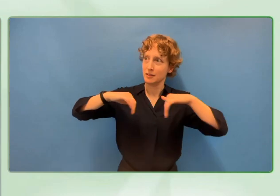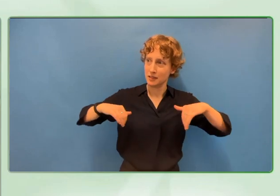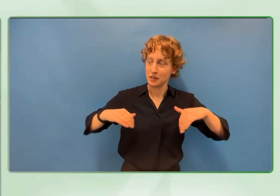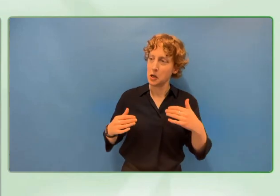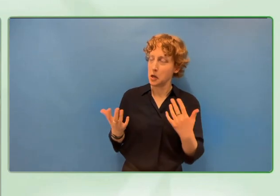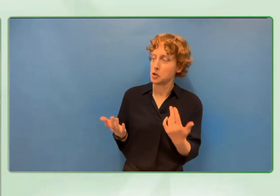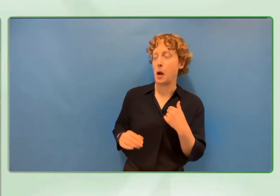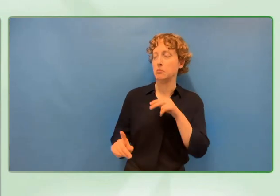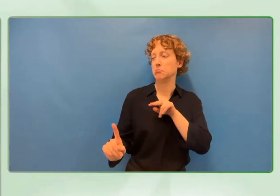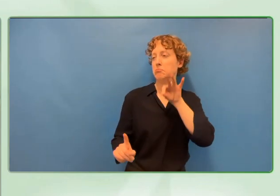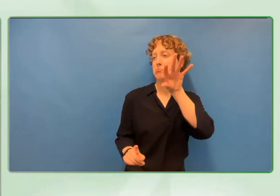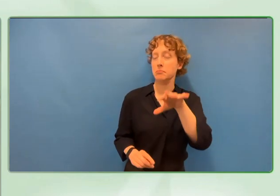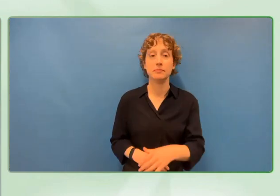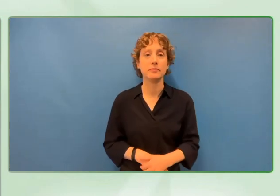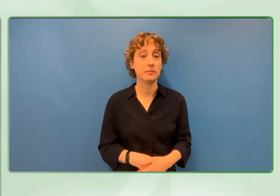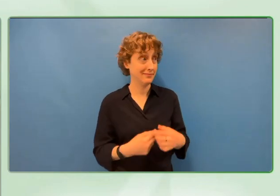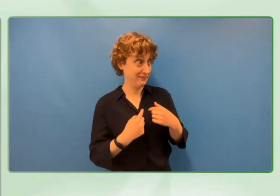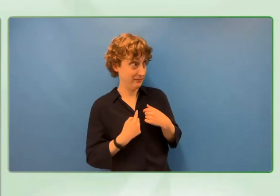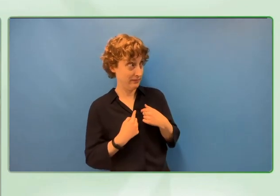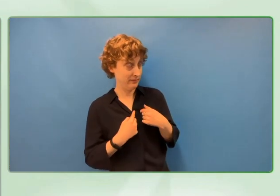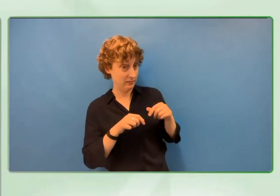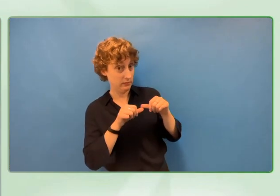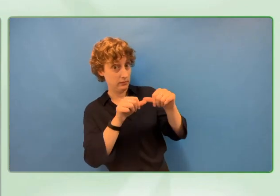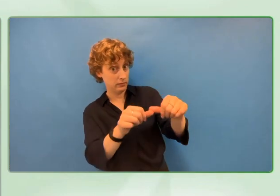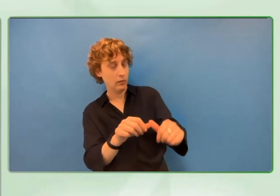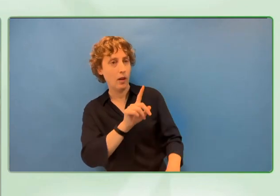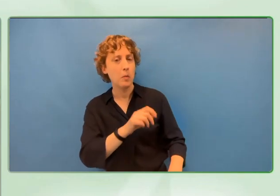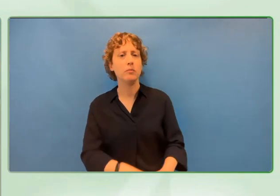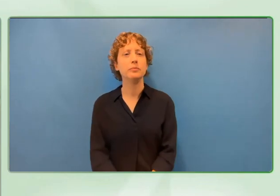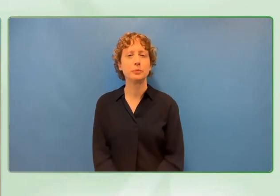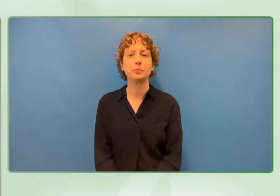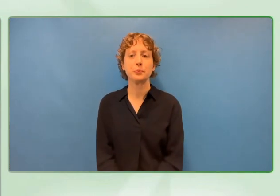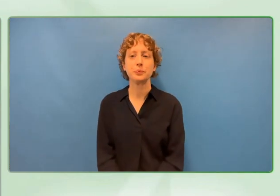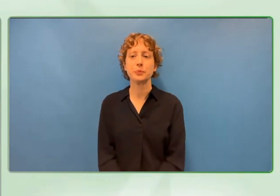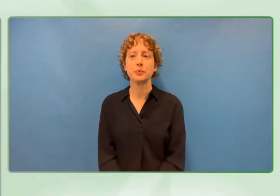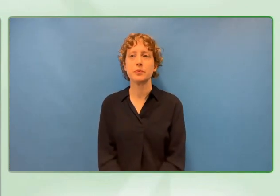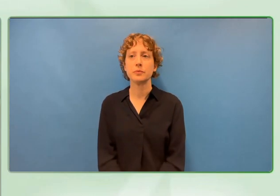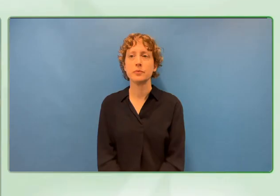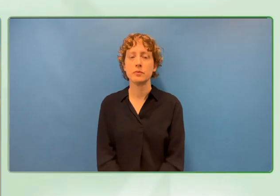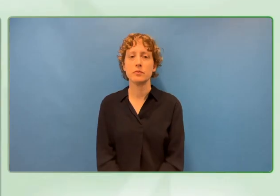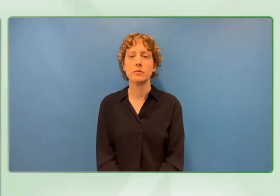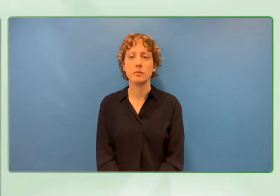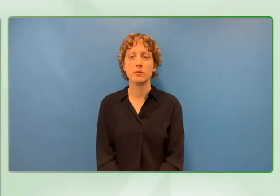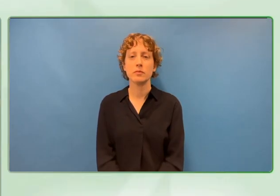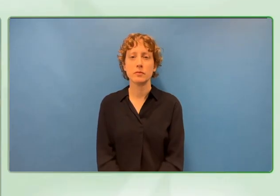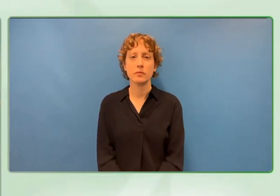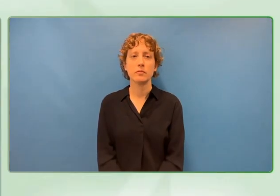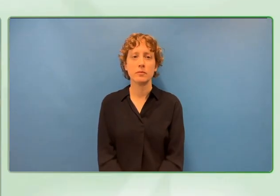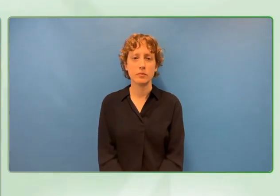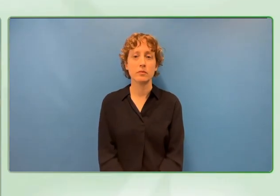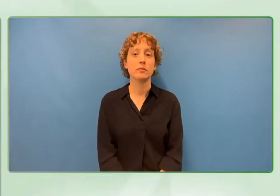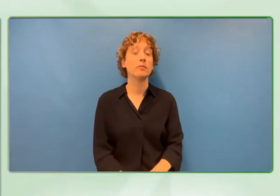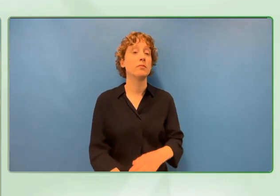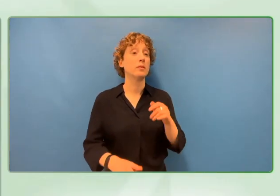If I can continue with this, people usually say screens, blame screens, when they say